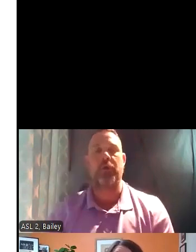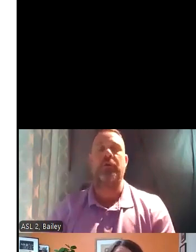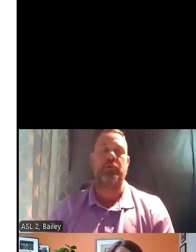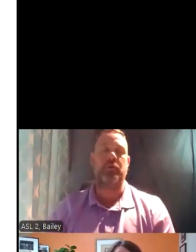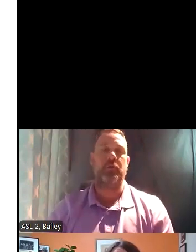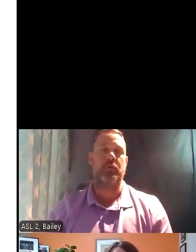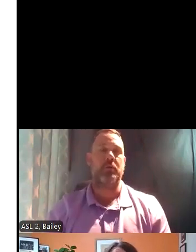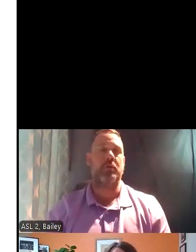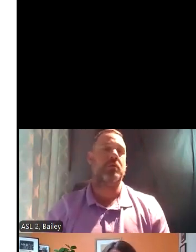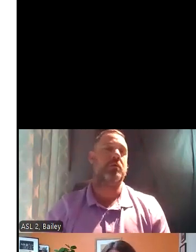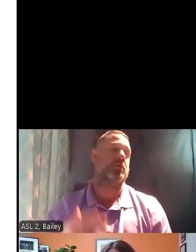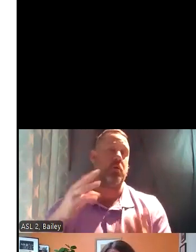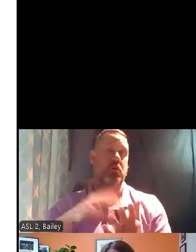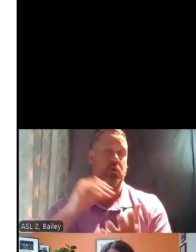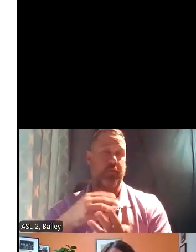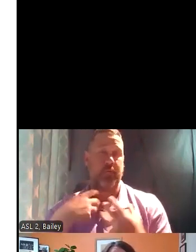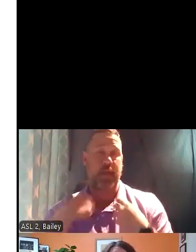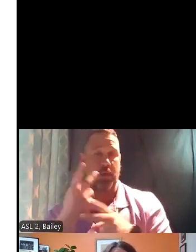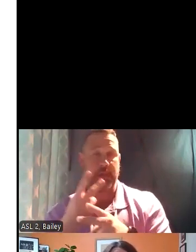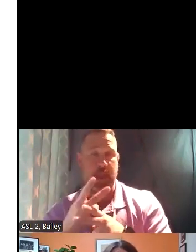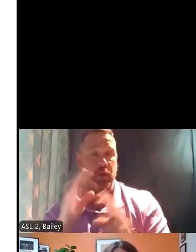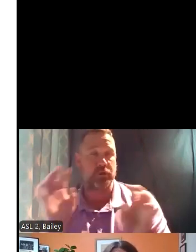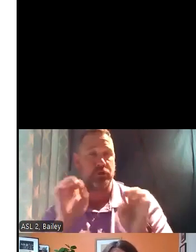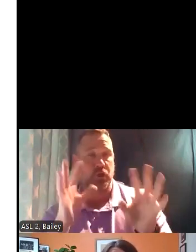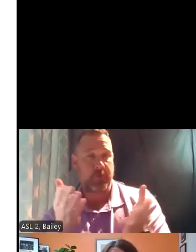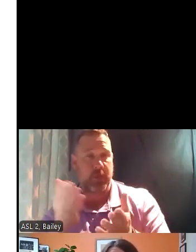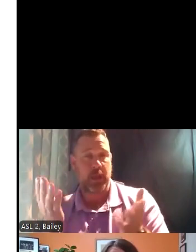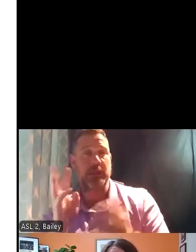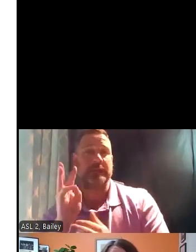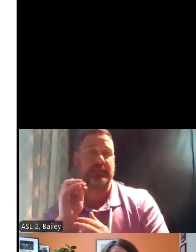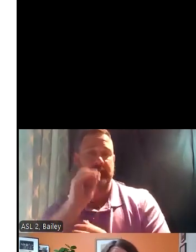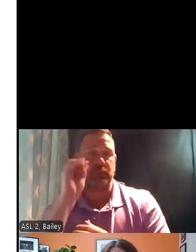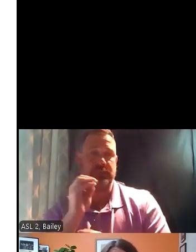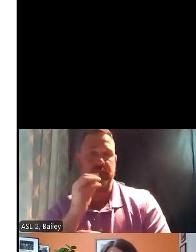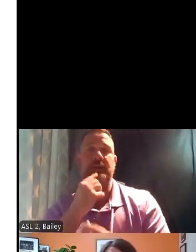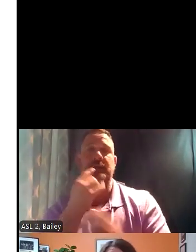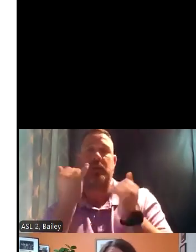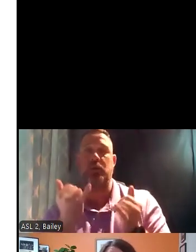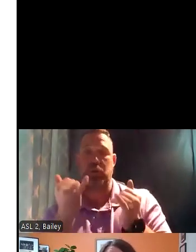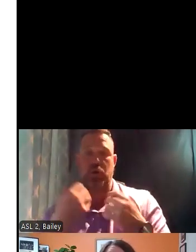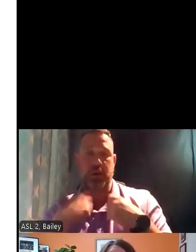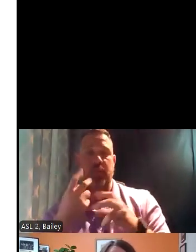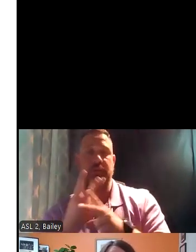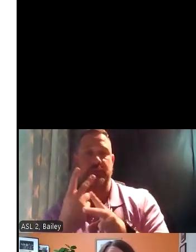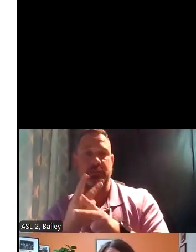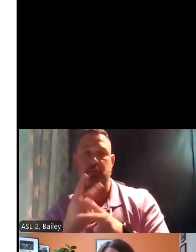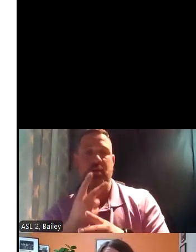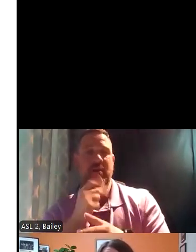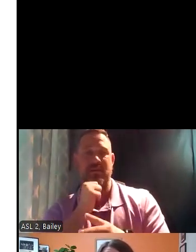And so what did we learn from healthcare worker surveys? 60% of workers surveyed say that current healthcare systems